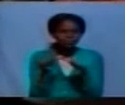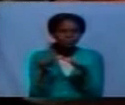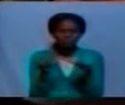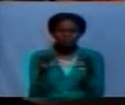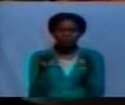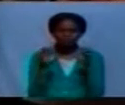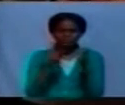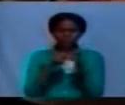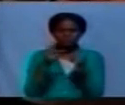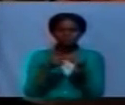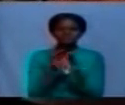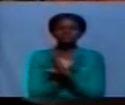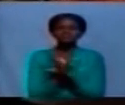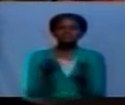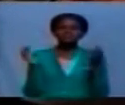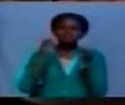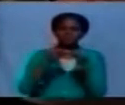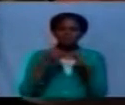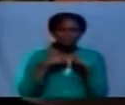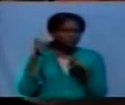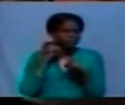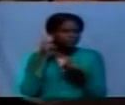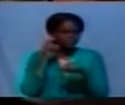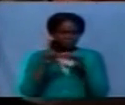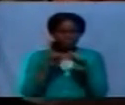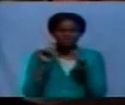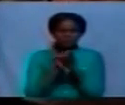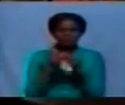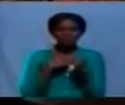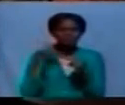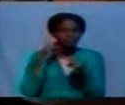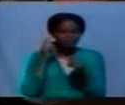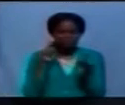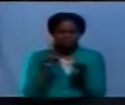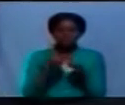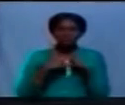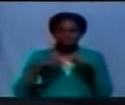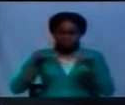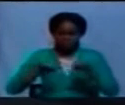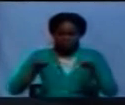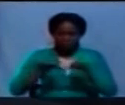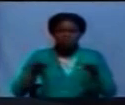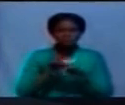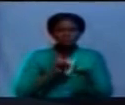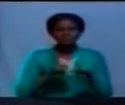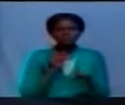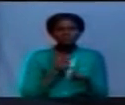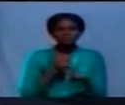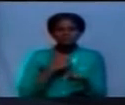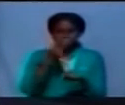dubbed Zambia Plus. Yes. You've heard about this. We've heard about it. We've analyzed it. I think we've seen